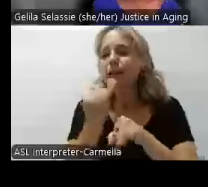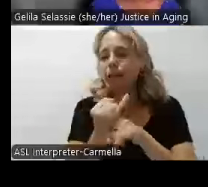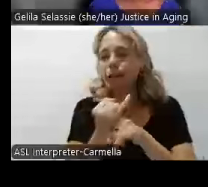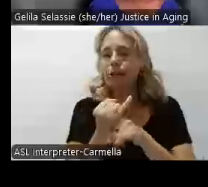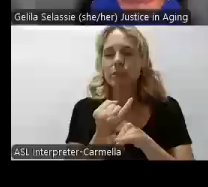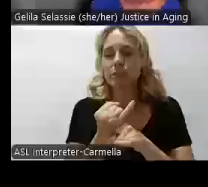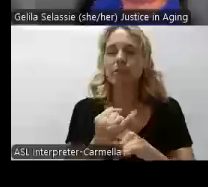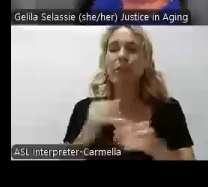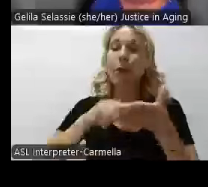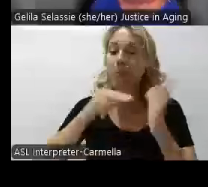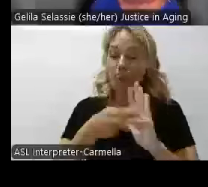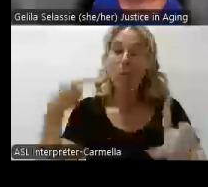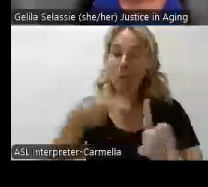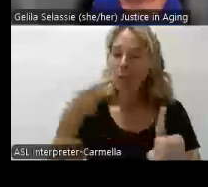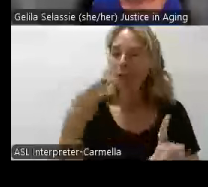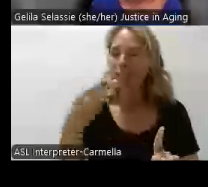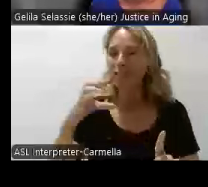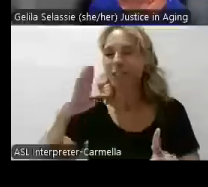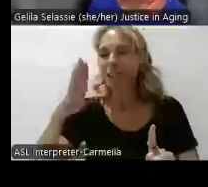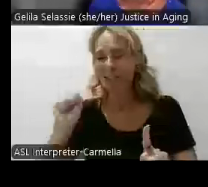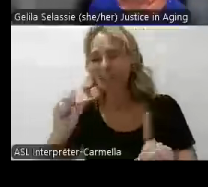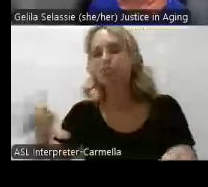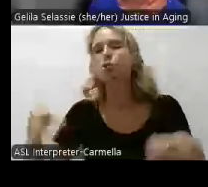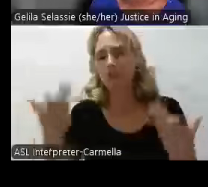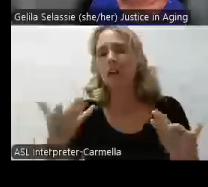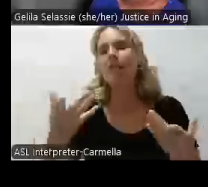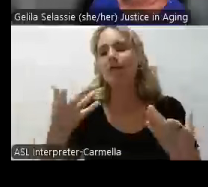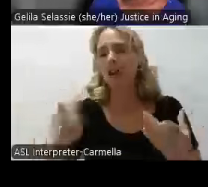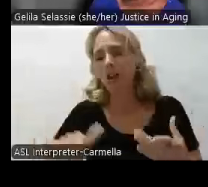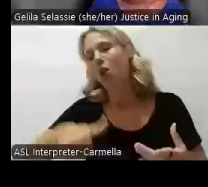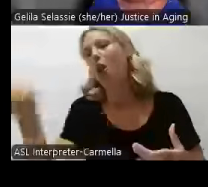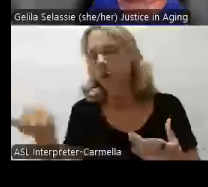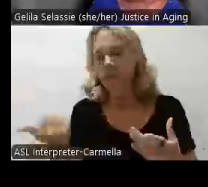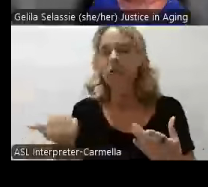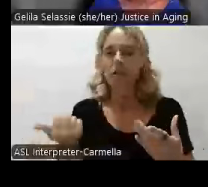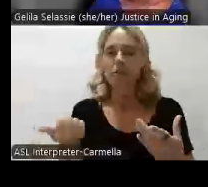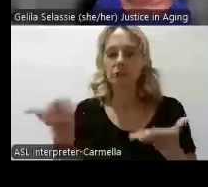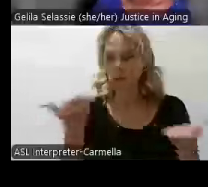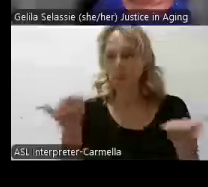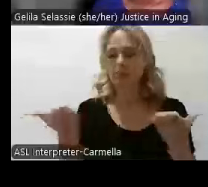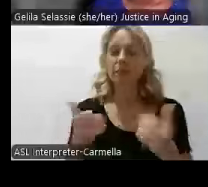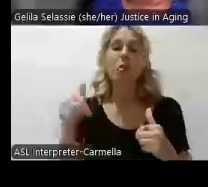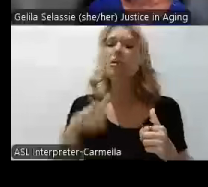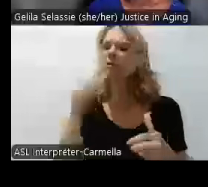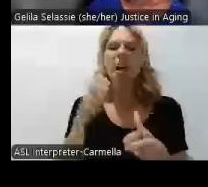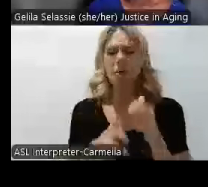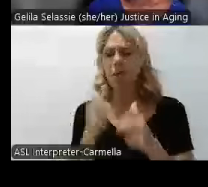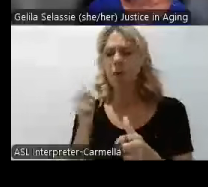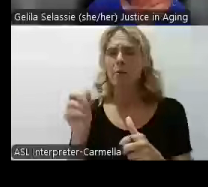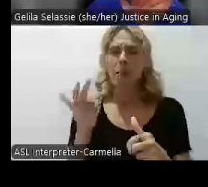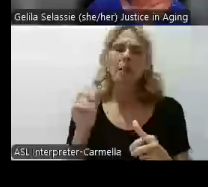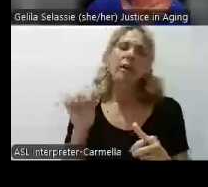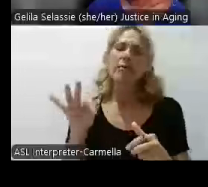The whole purpose of having HCBS is to provide that alternative for institutions. And so this isn't a problem so much if people are